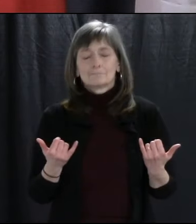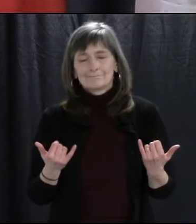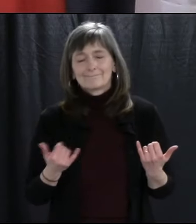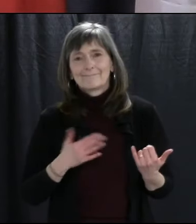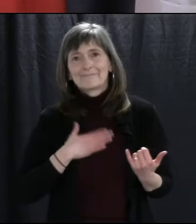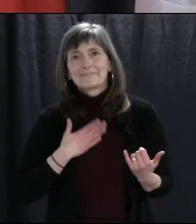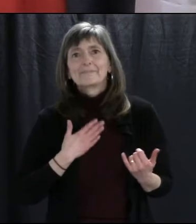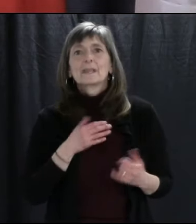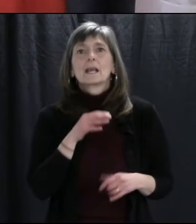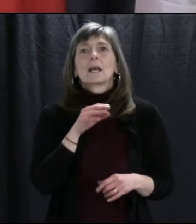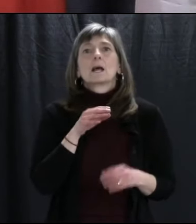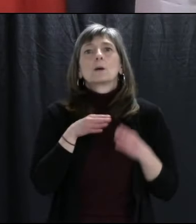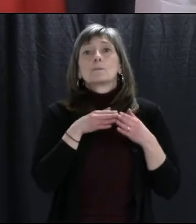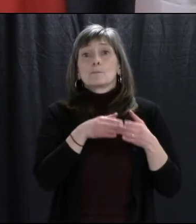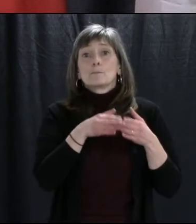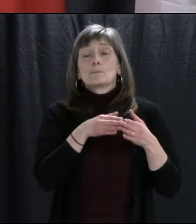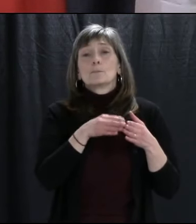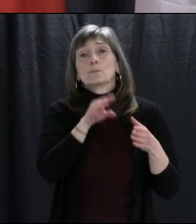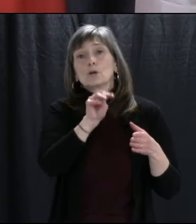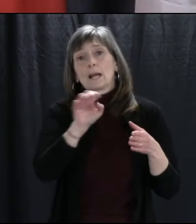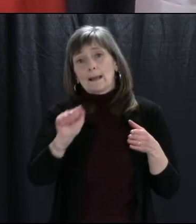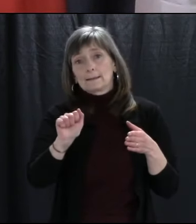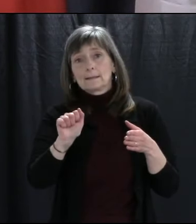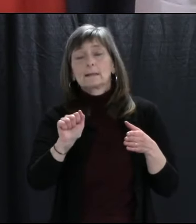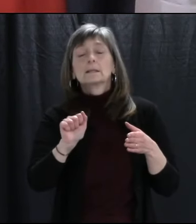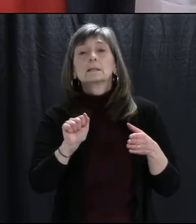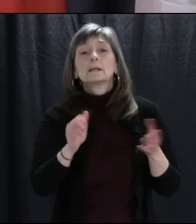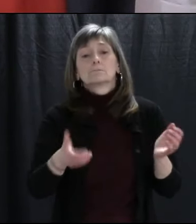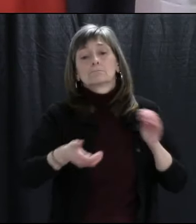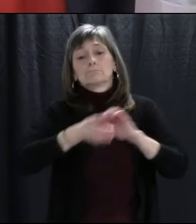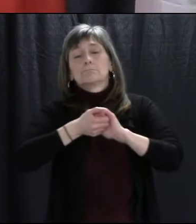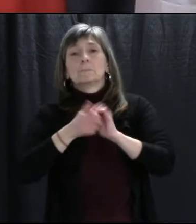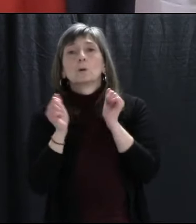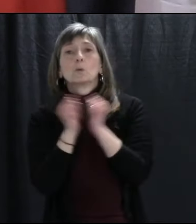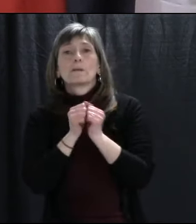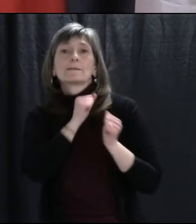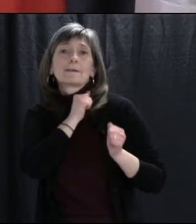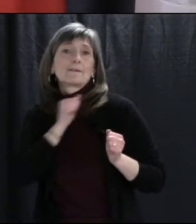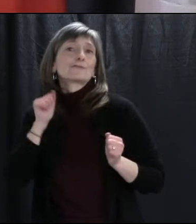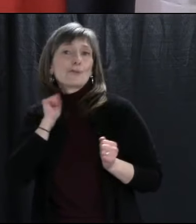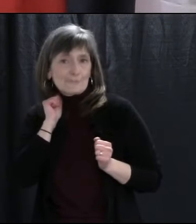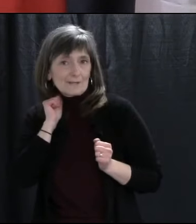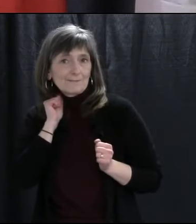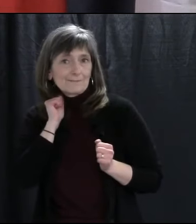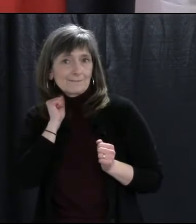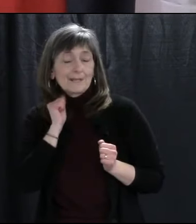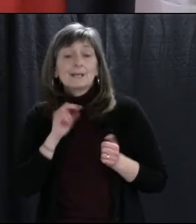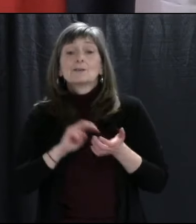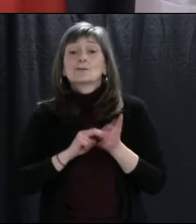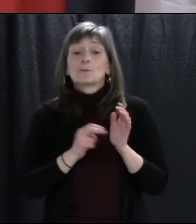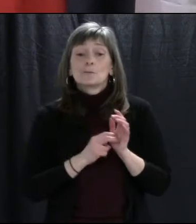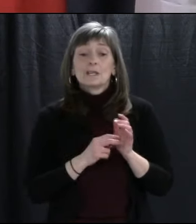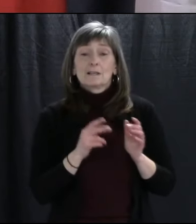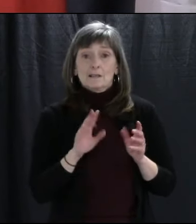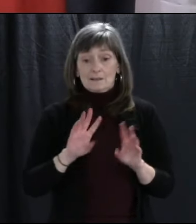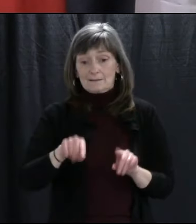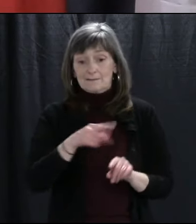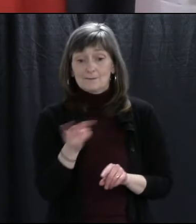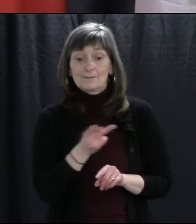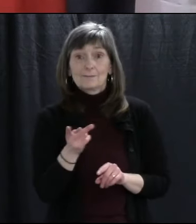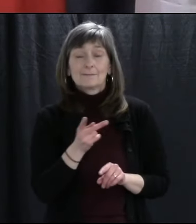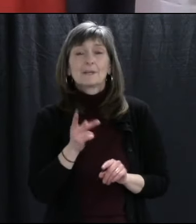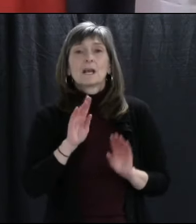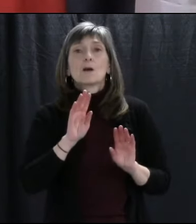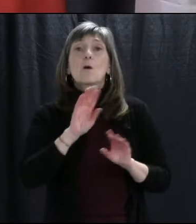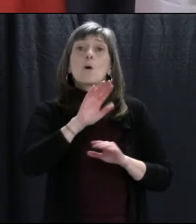has teamed up with a well-known group in our province, the Salvation Army, to provide commercial truckers with supper who